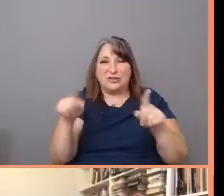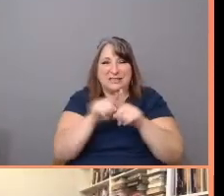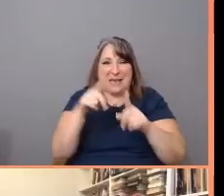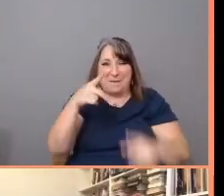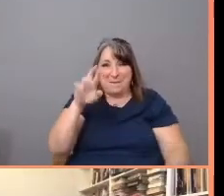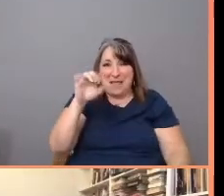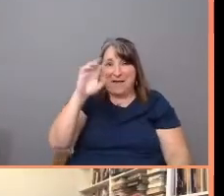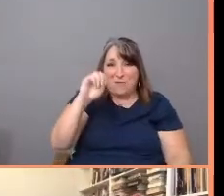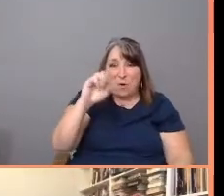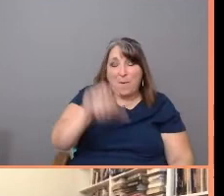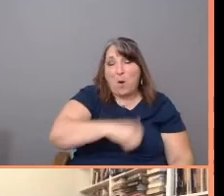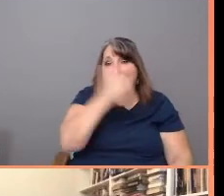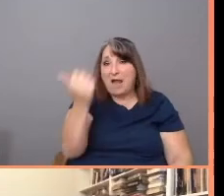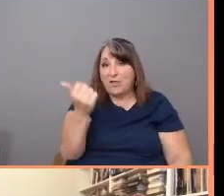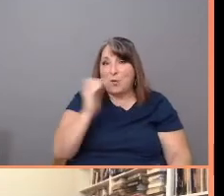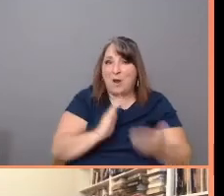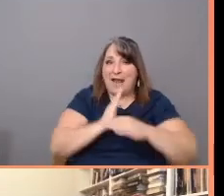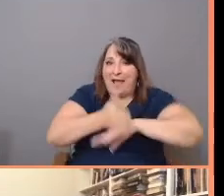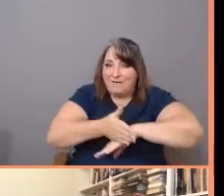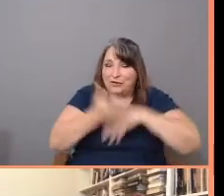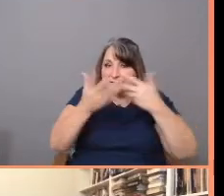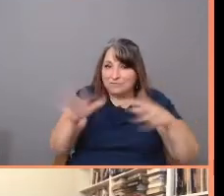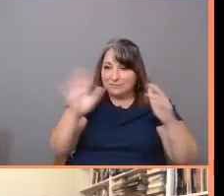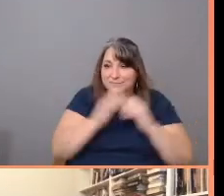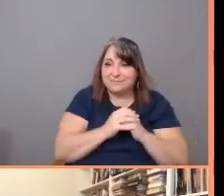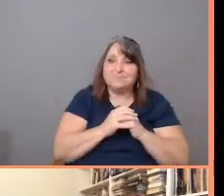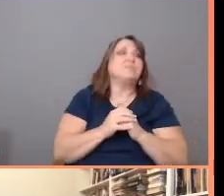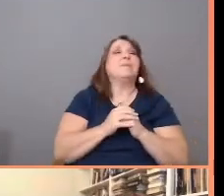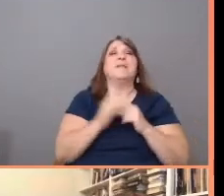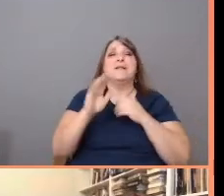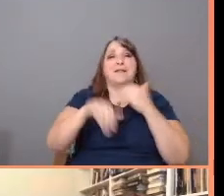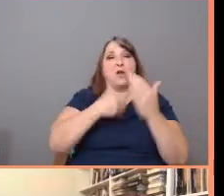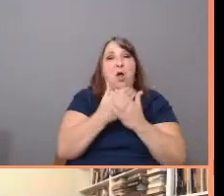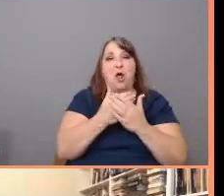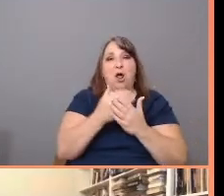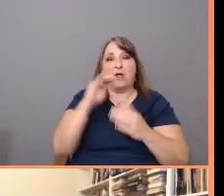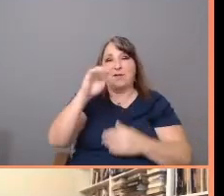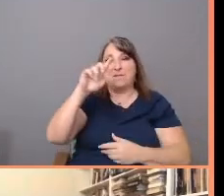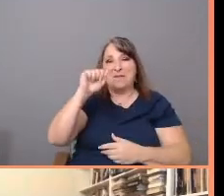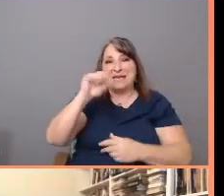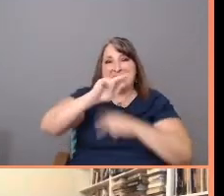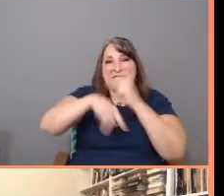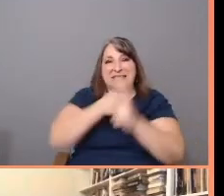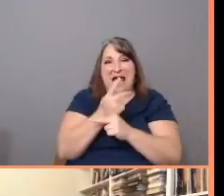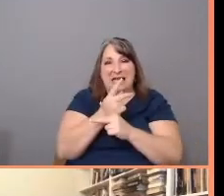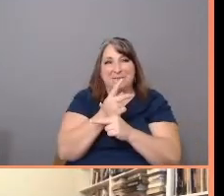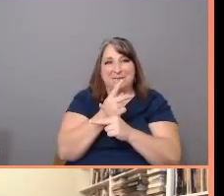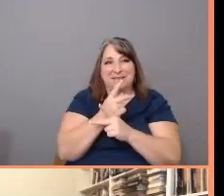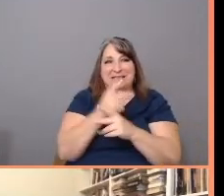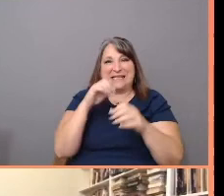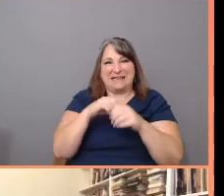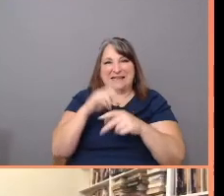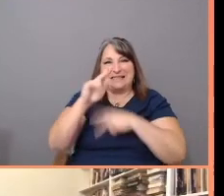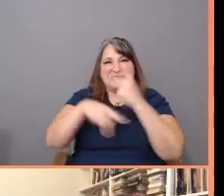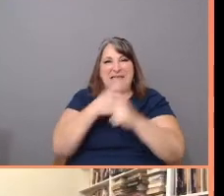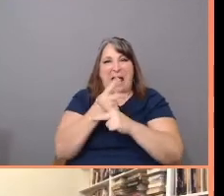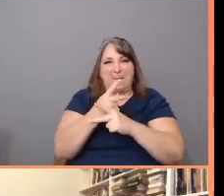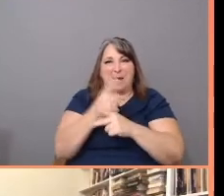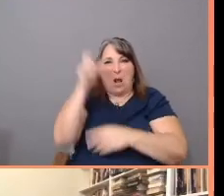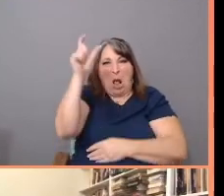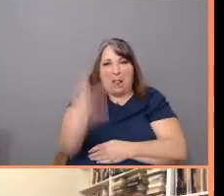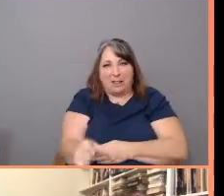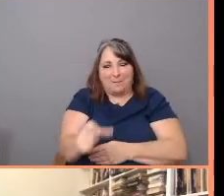a different platform afterwards. And then all the media types going up in the height column. And just